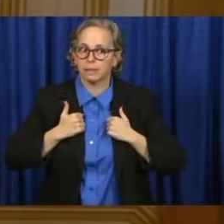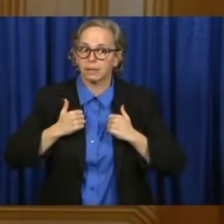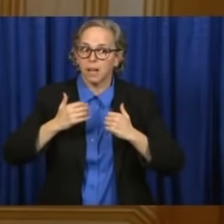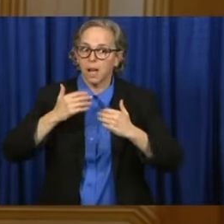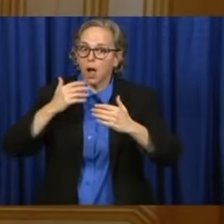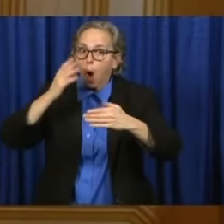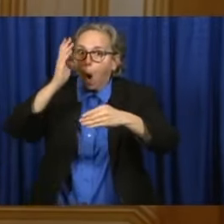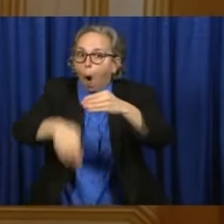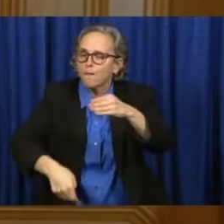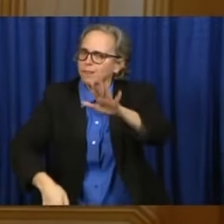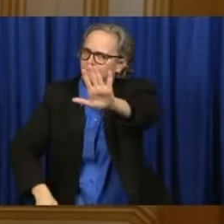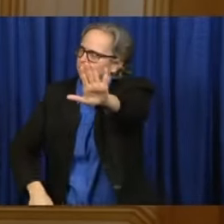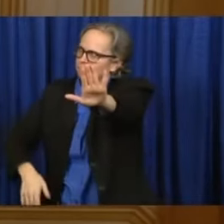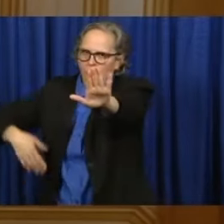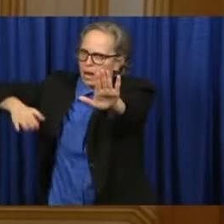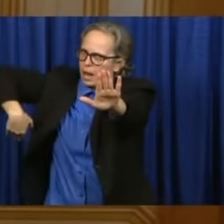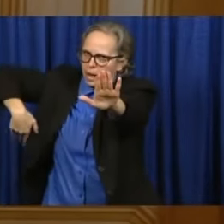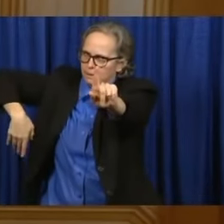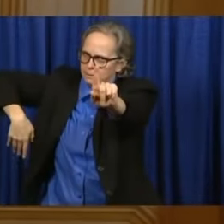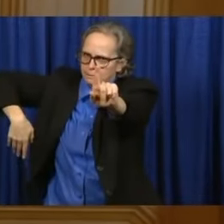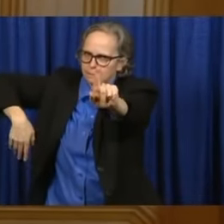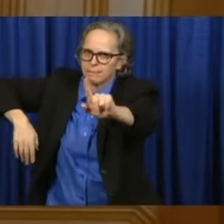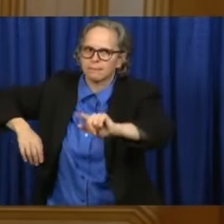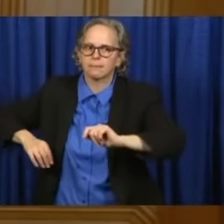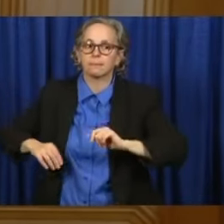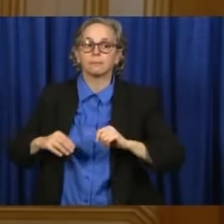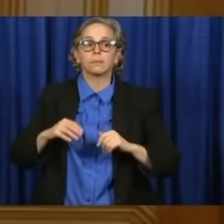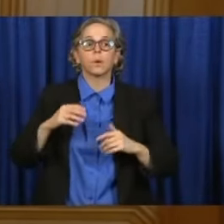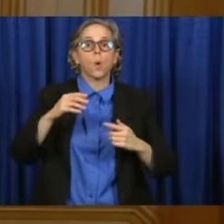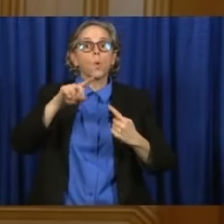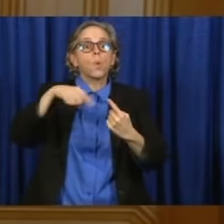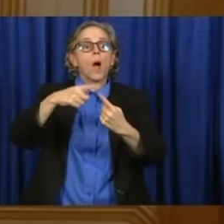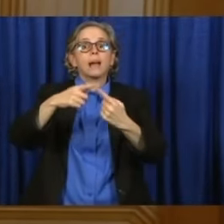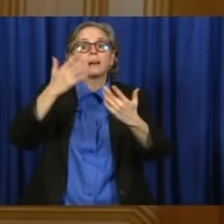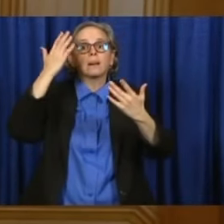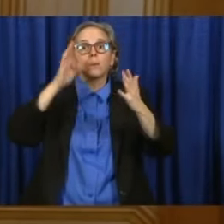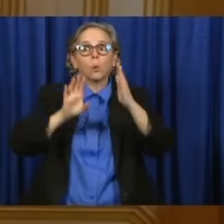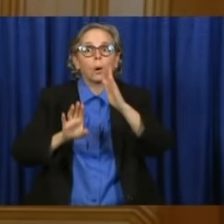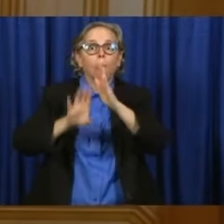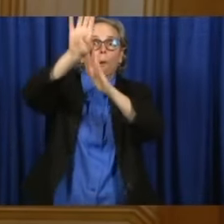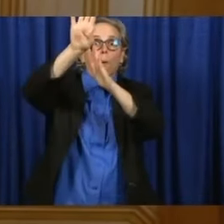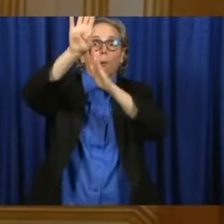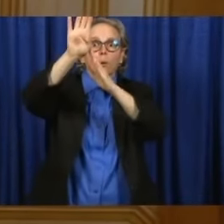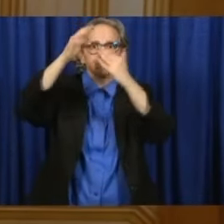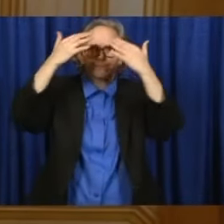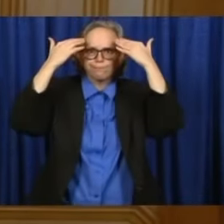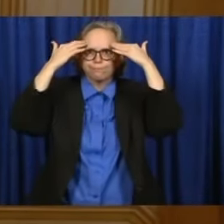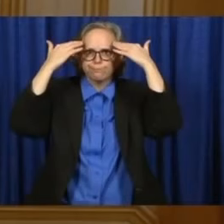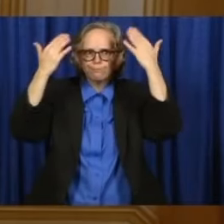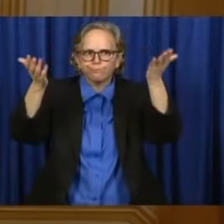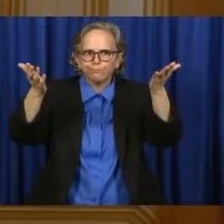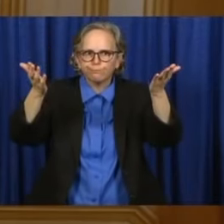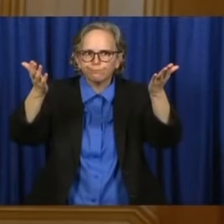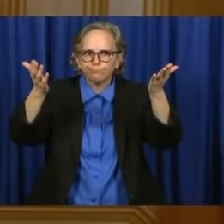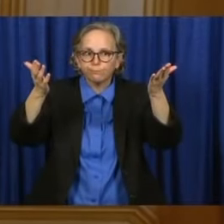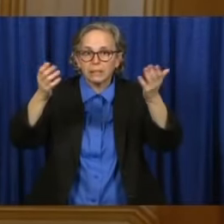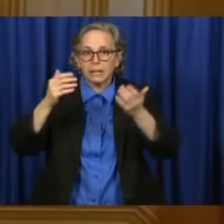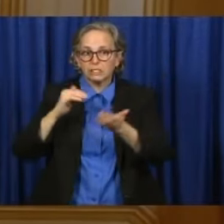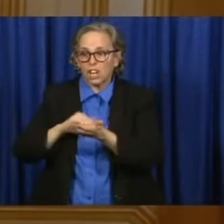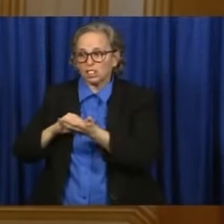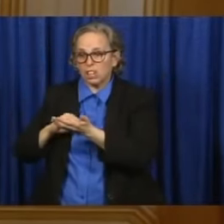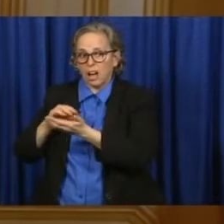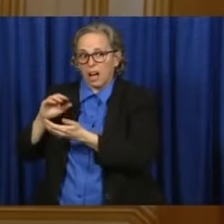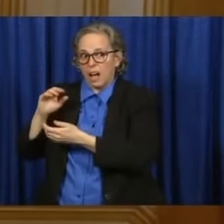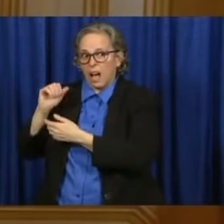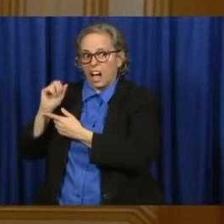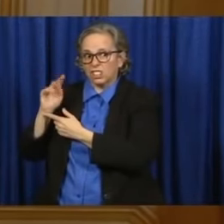yet. We don't know when we're going to hit the peak. Dr. Acton has consistently advised me that somewhere between April 15th